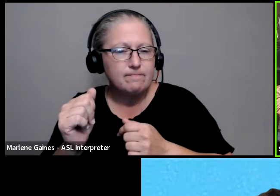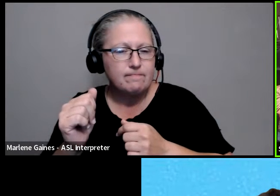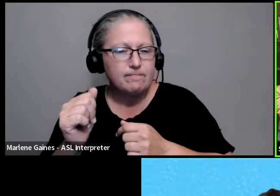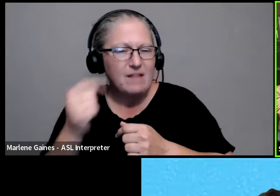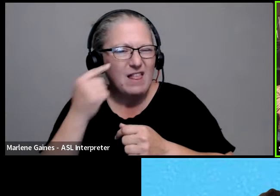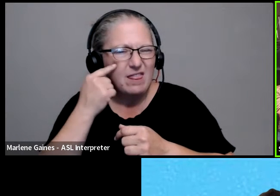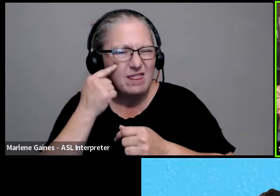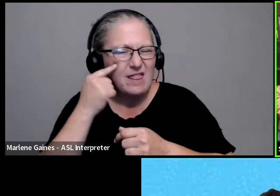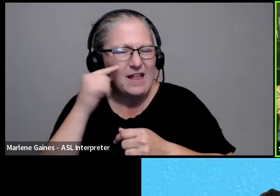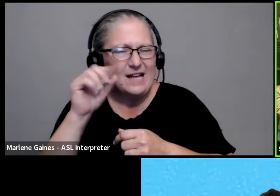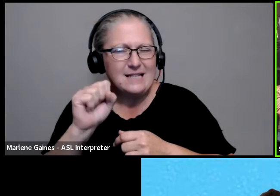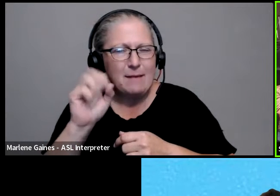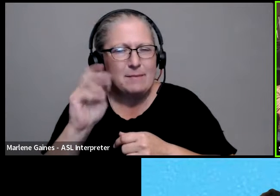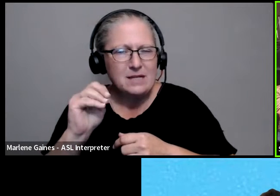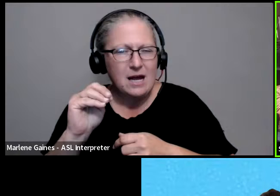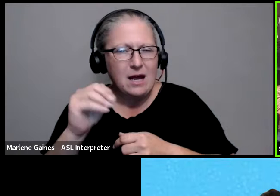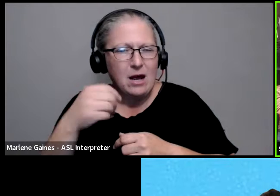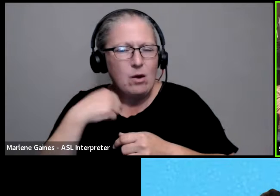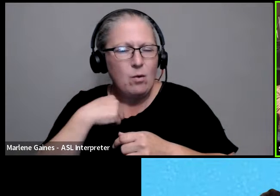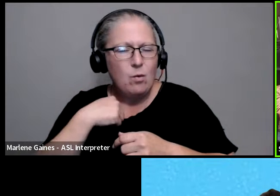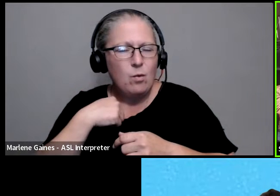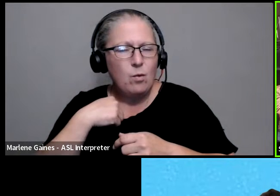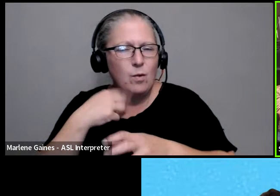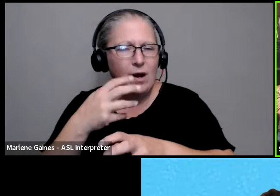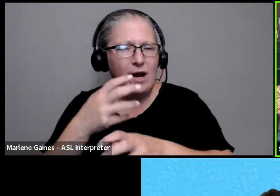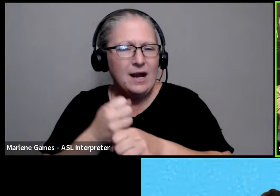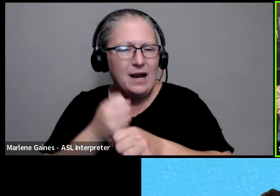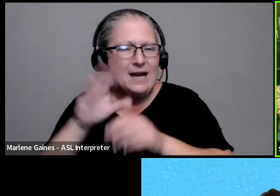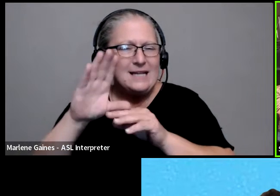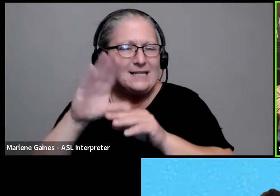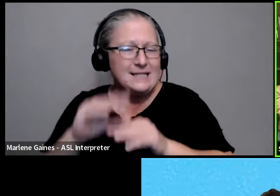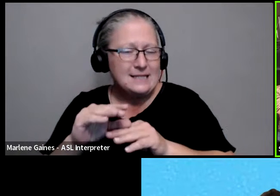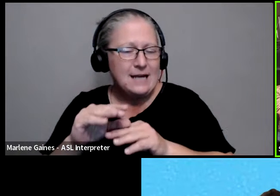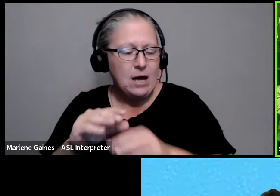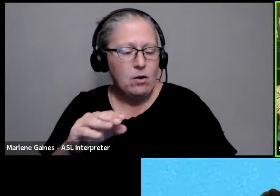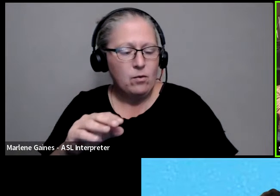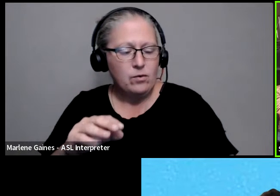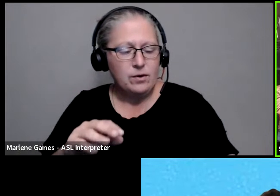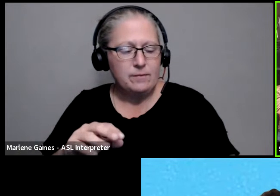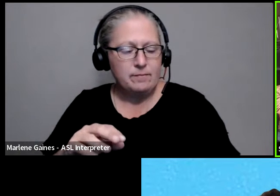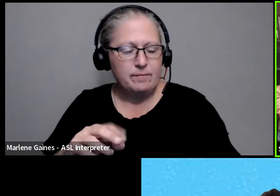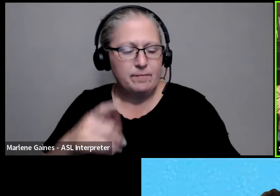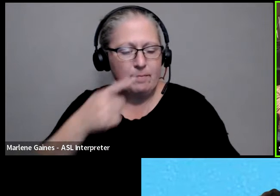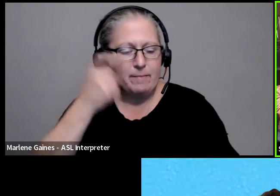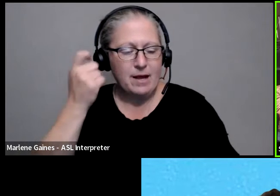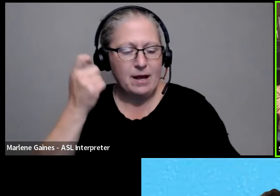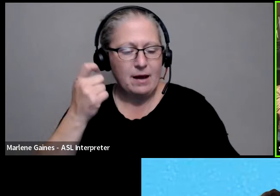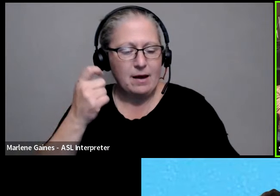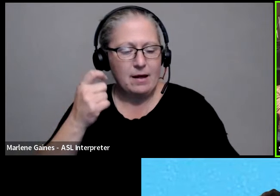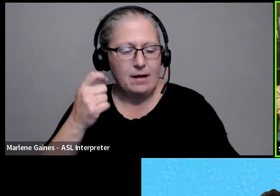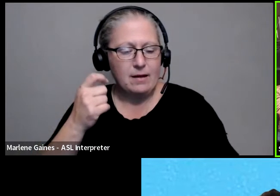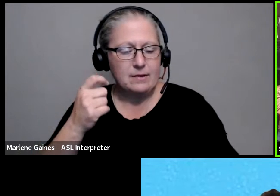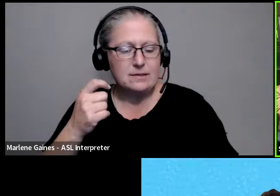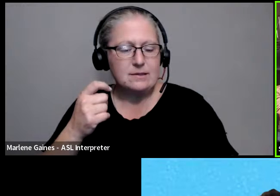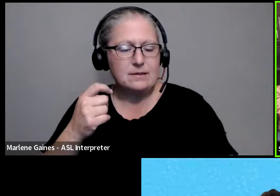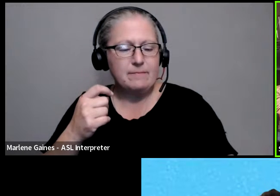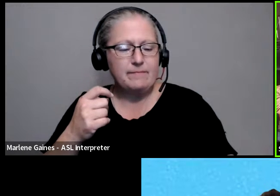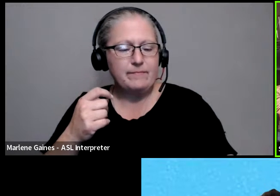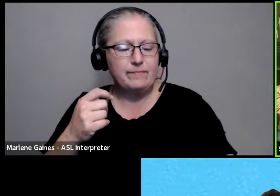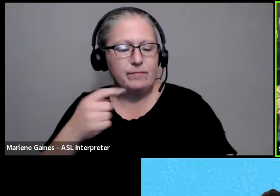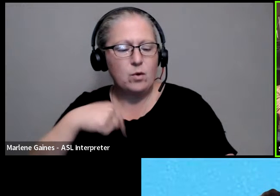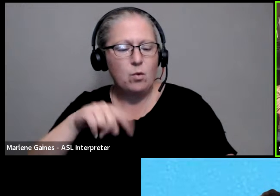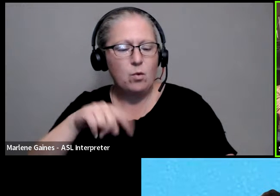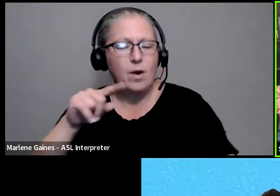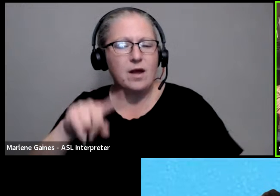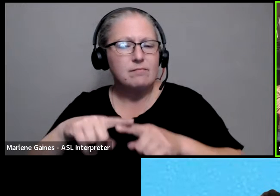I think San Mateo, we kind of get a little bit of a discount because we have, implemented